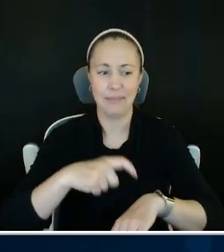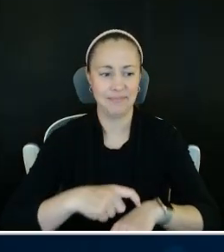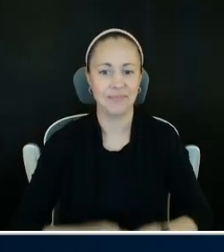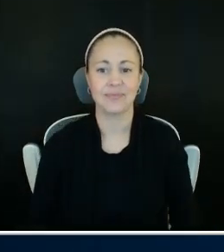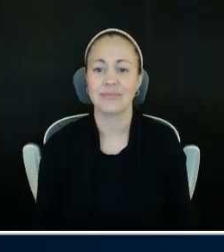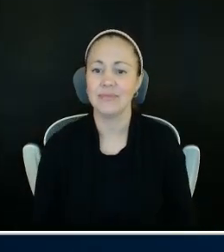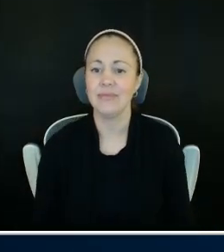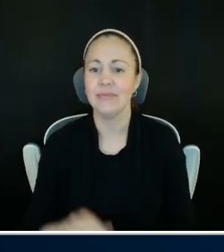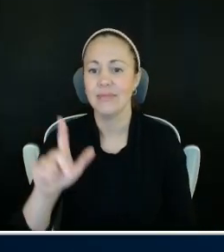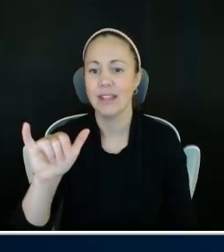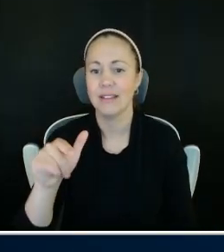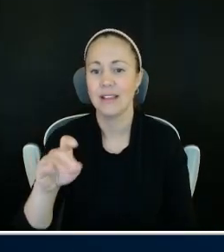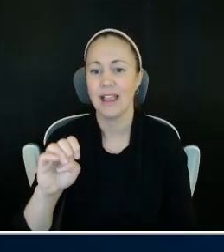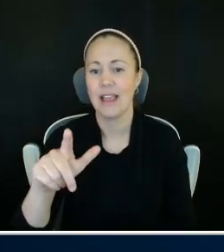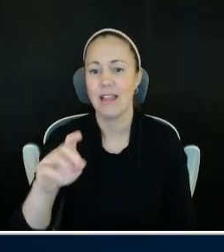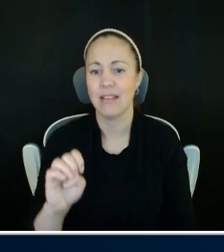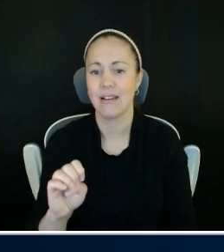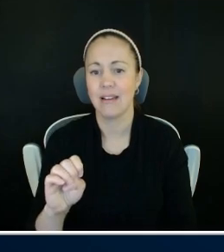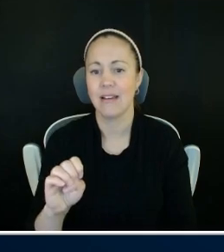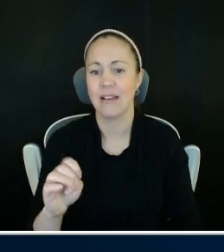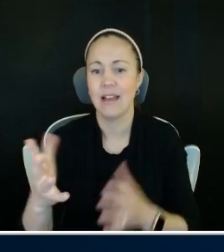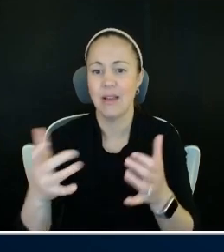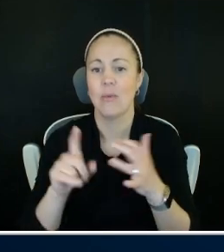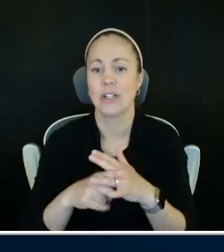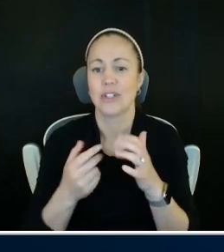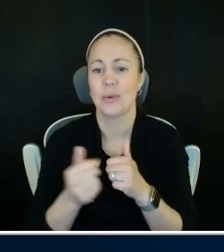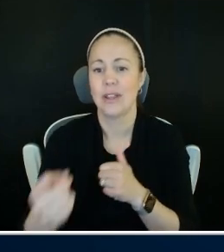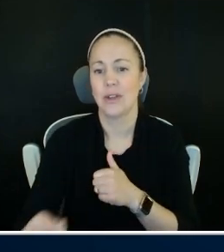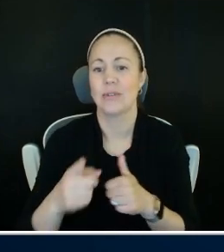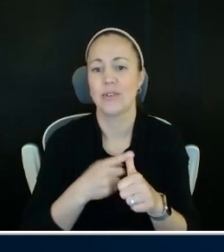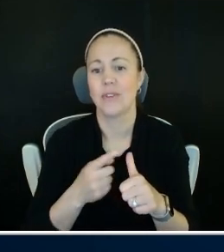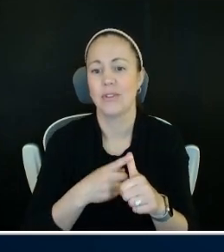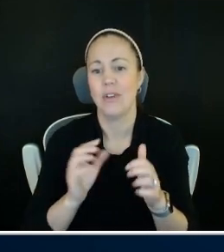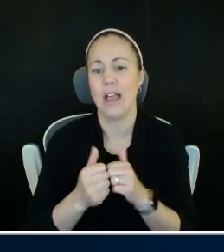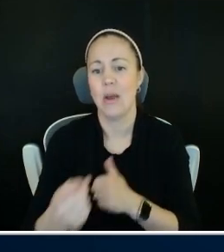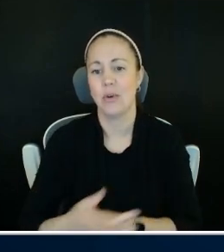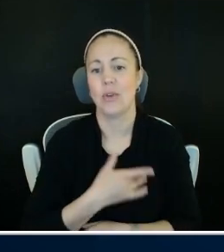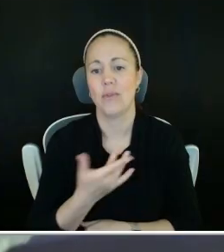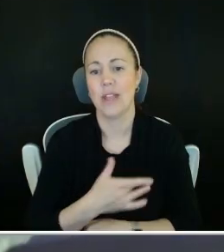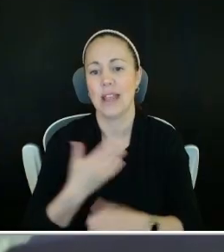you. First of all, how are you feeling physically today? How's the arm?